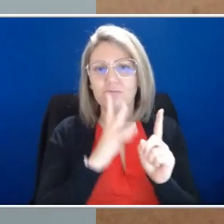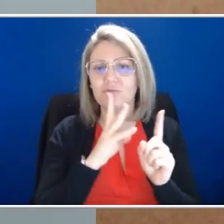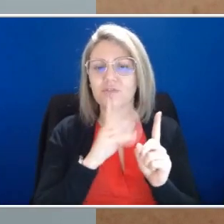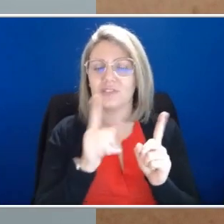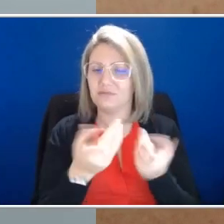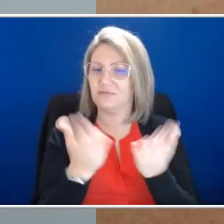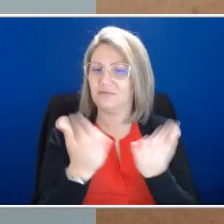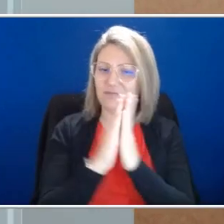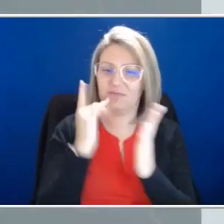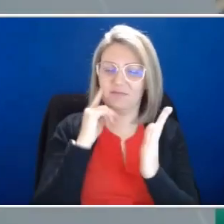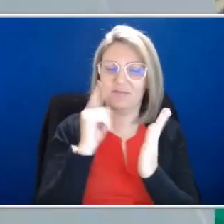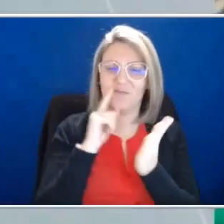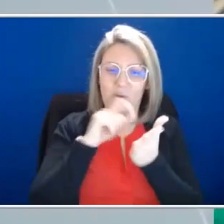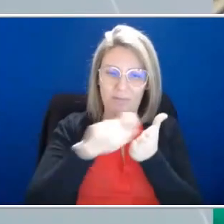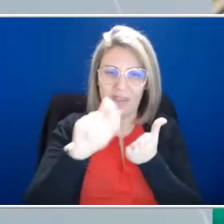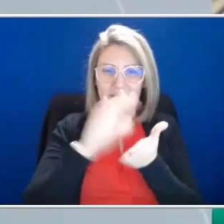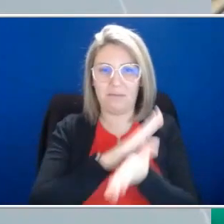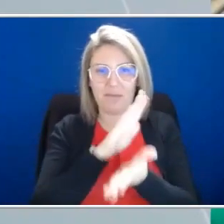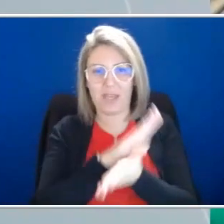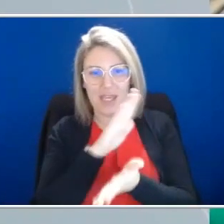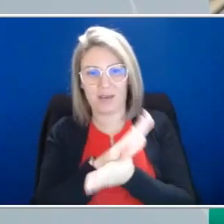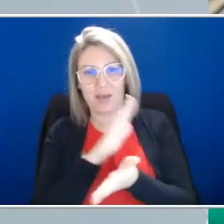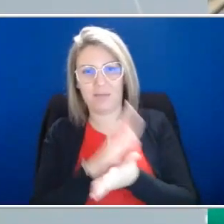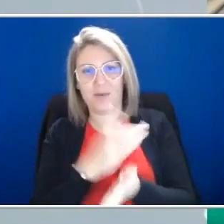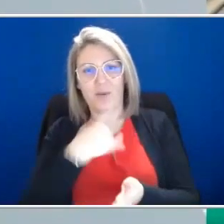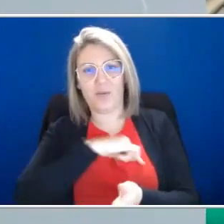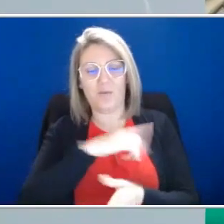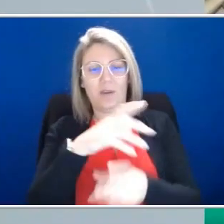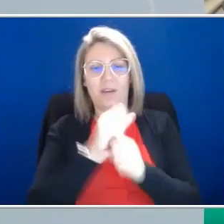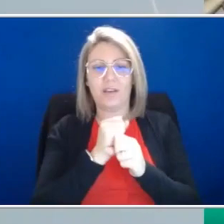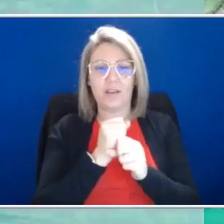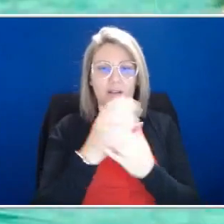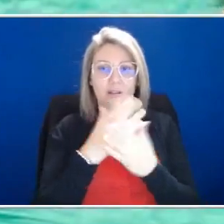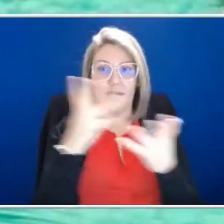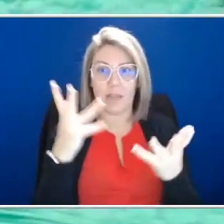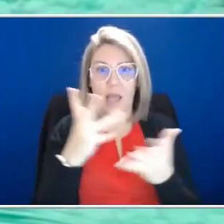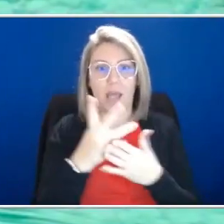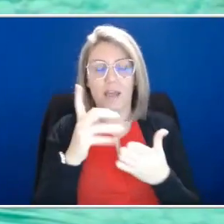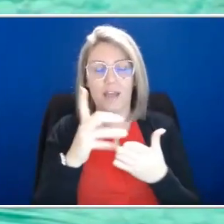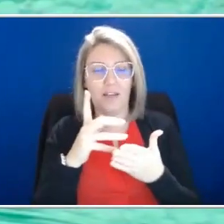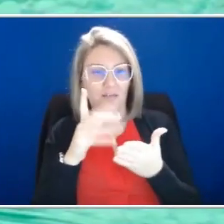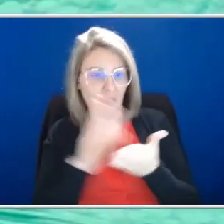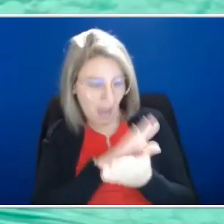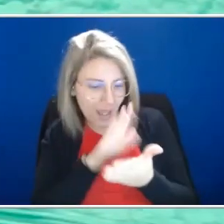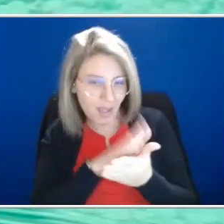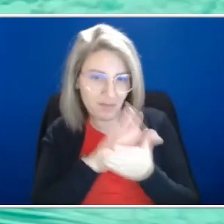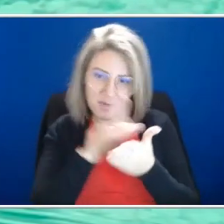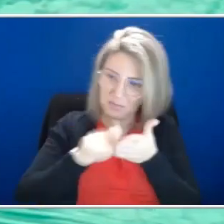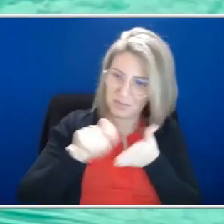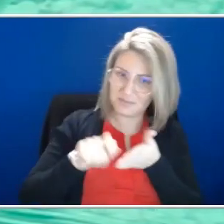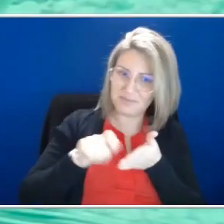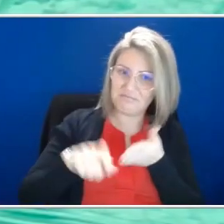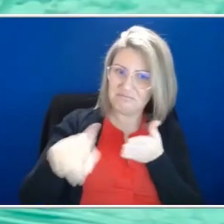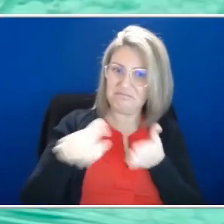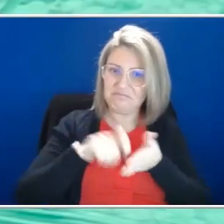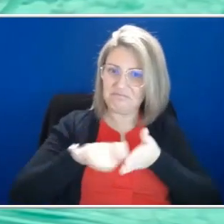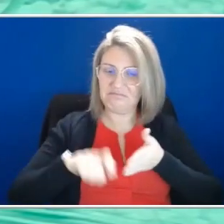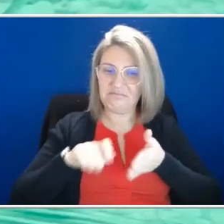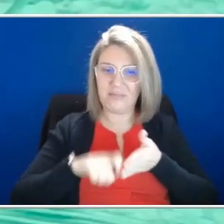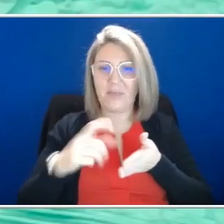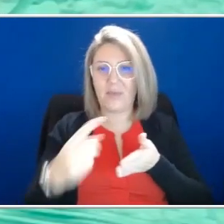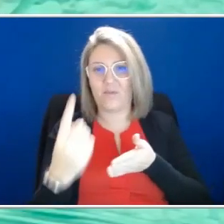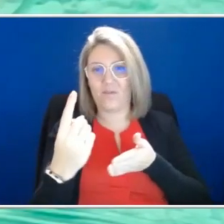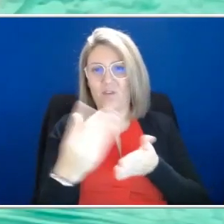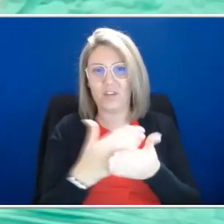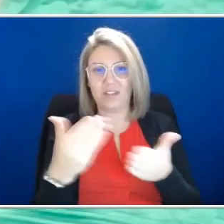asking for a pen and paper, and so we went and got a ton of notebooks and a bunch of pens, and he wrote us notes, and that was one of the first